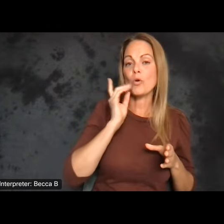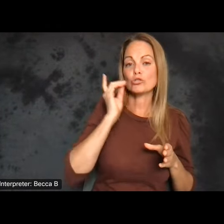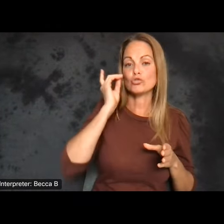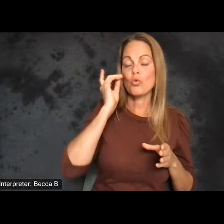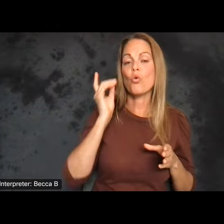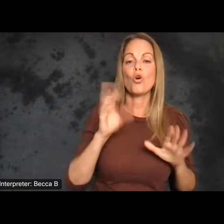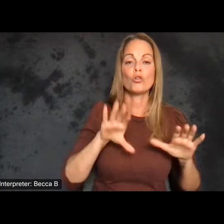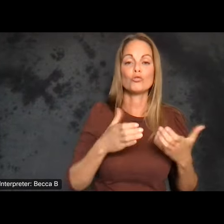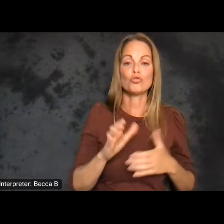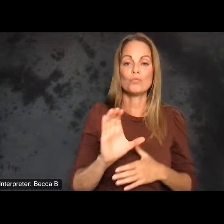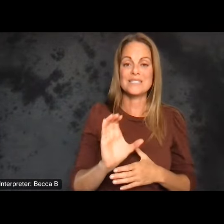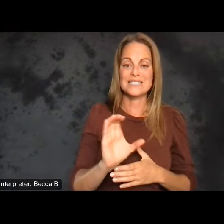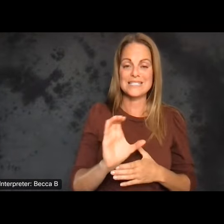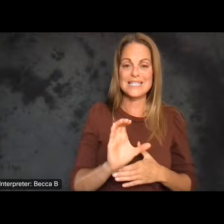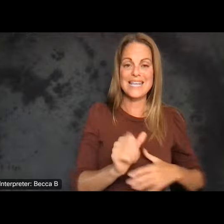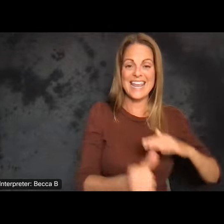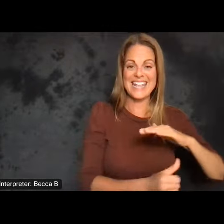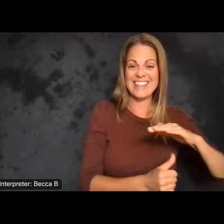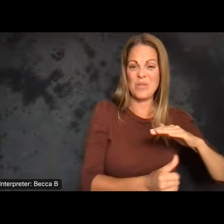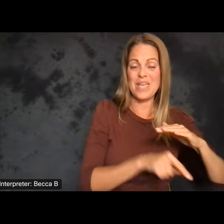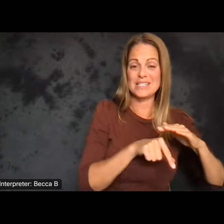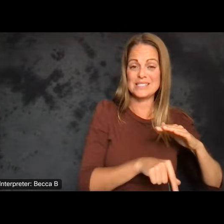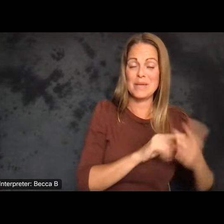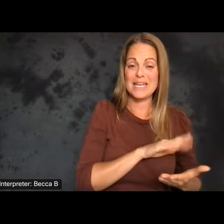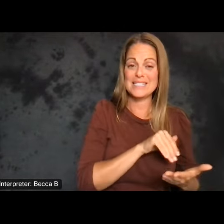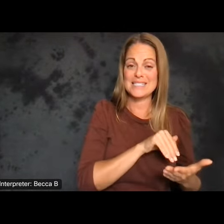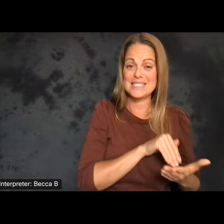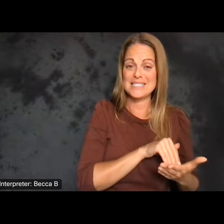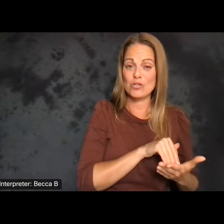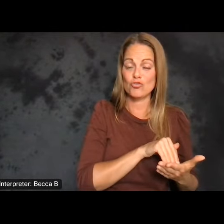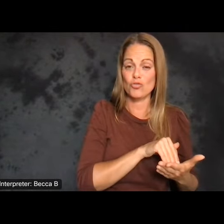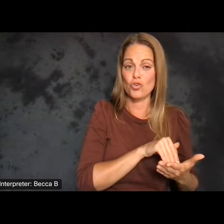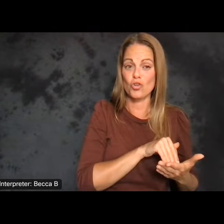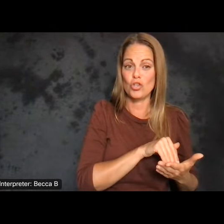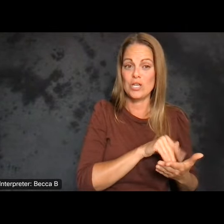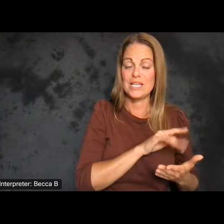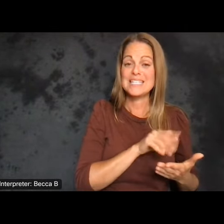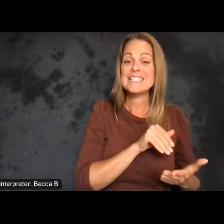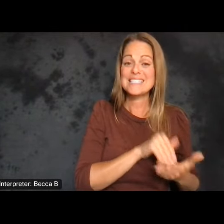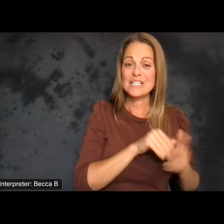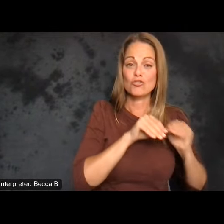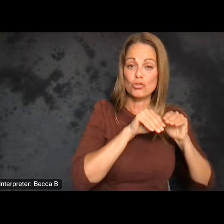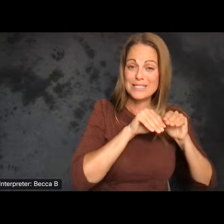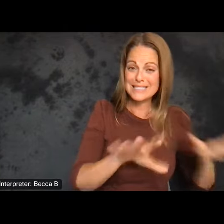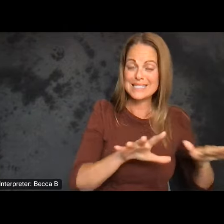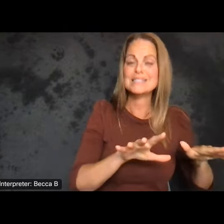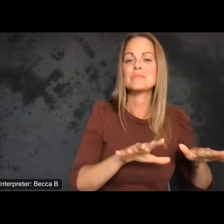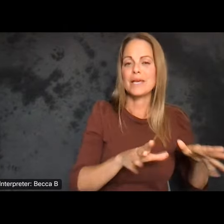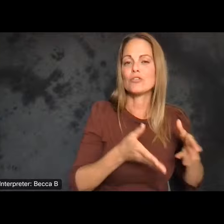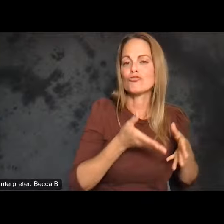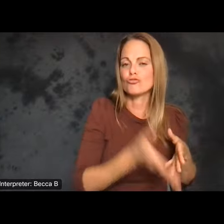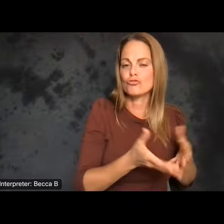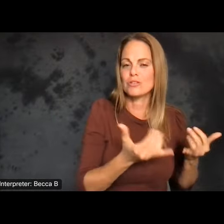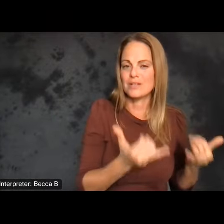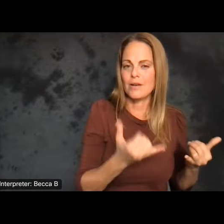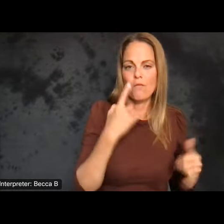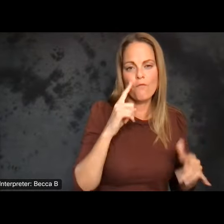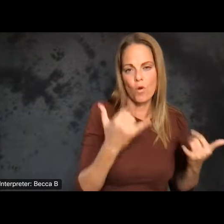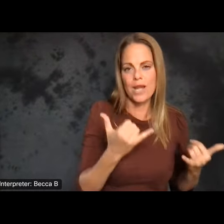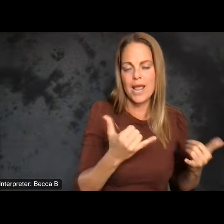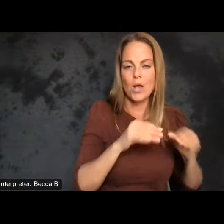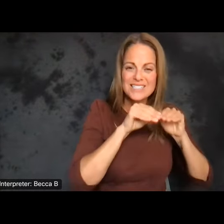headquarters, and in the basement is where the central dispatch is located. for the time being, that dispatch